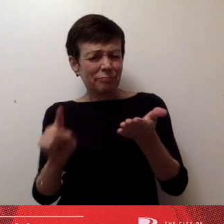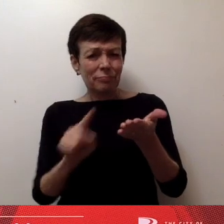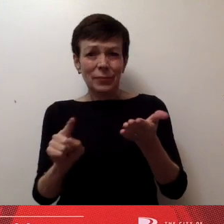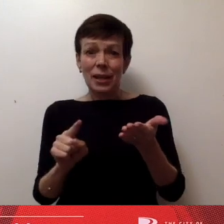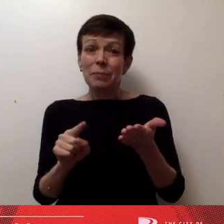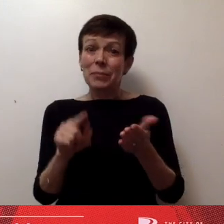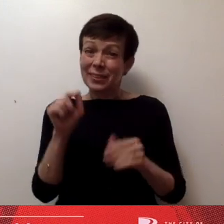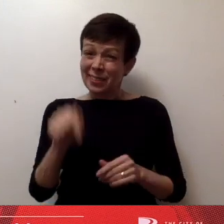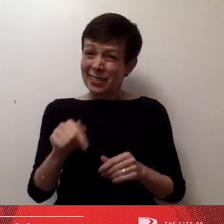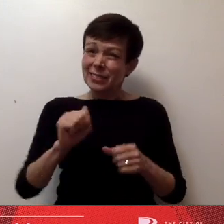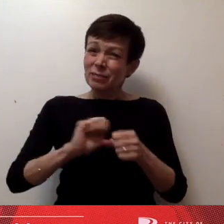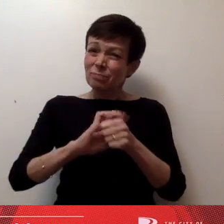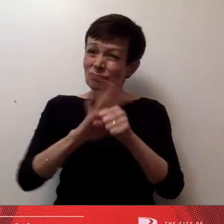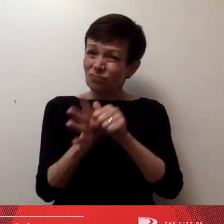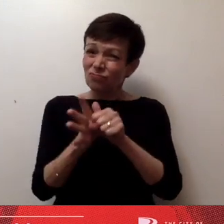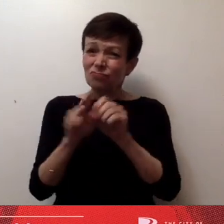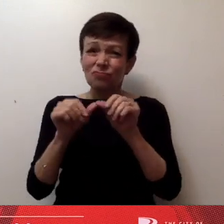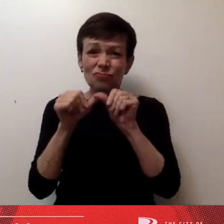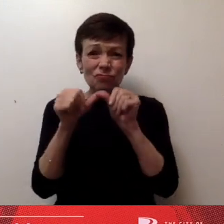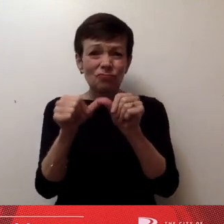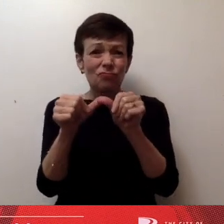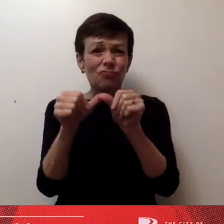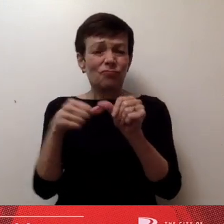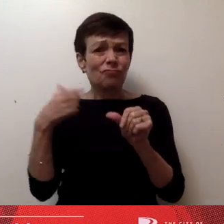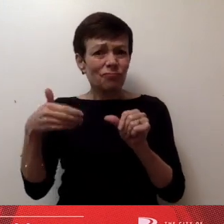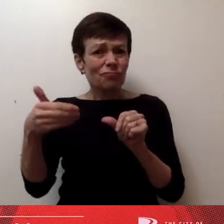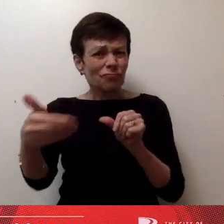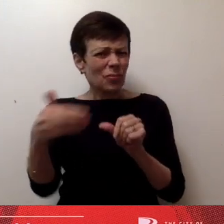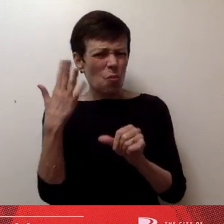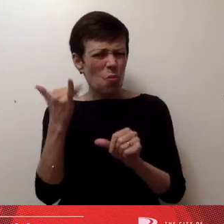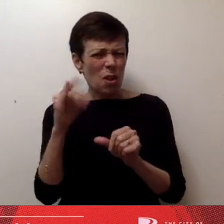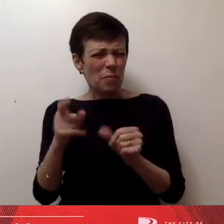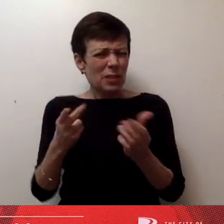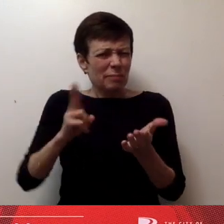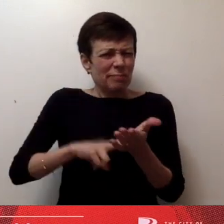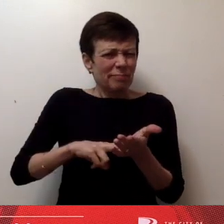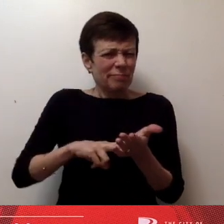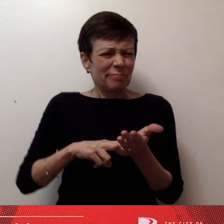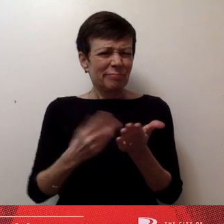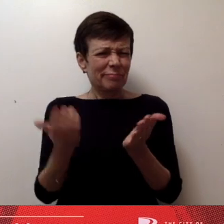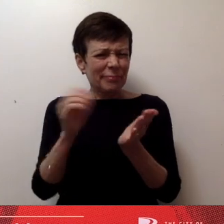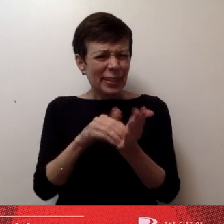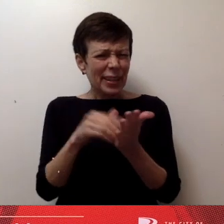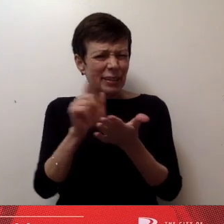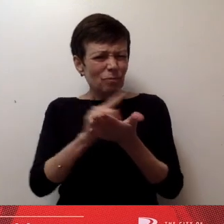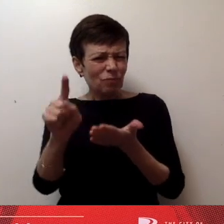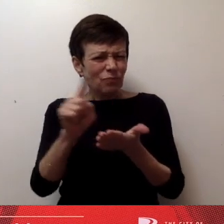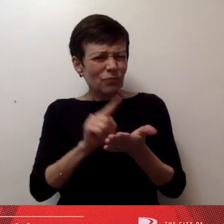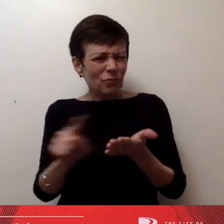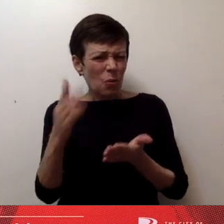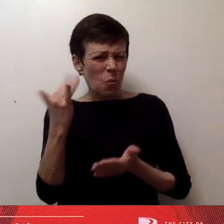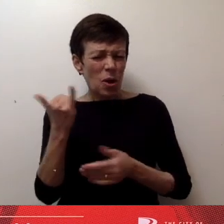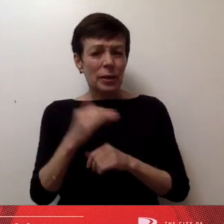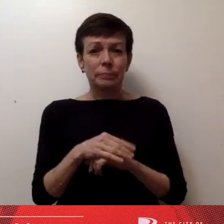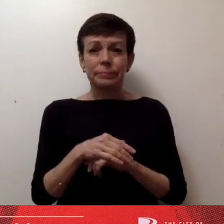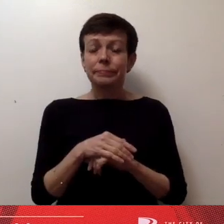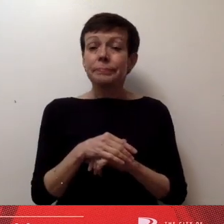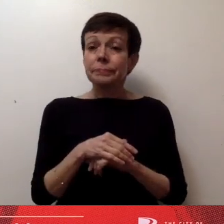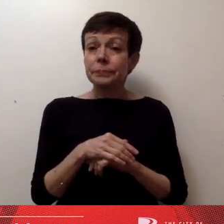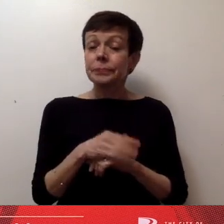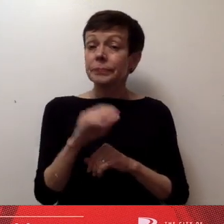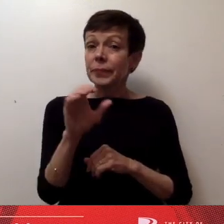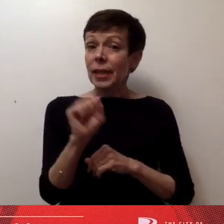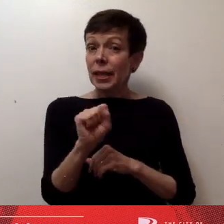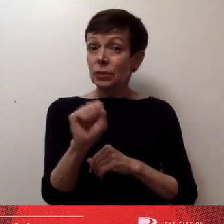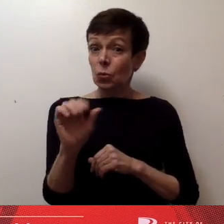the pandemic is proving to be longer. We must renew this every 7 days, and a state of local emergency helps